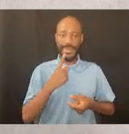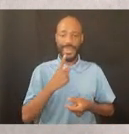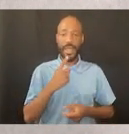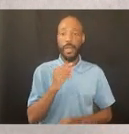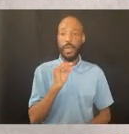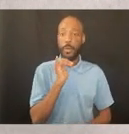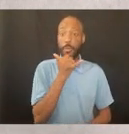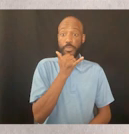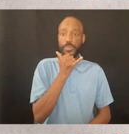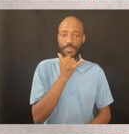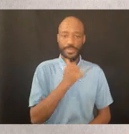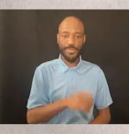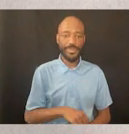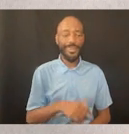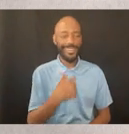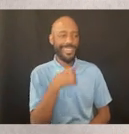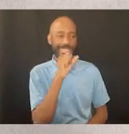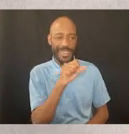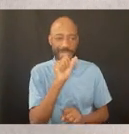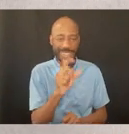I love that you can see the buttons.